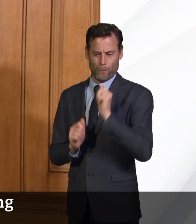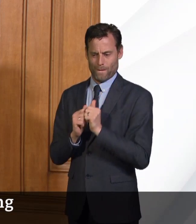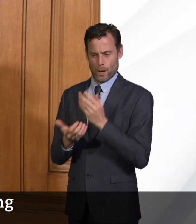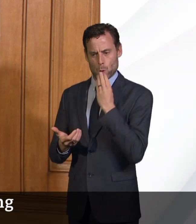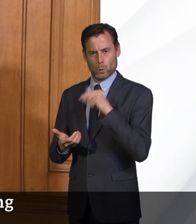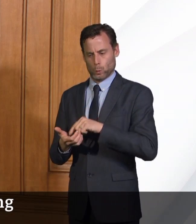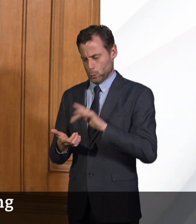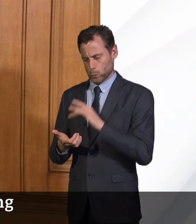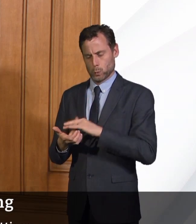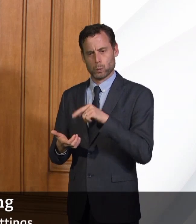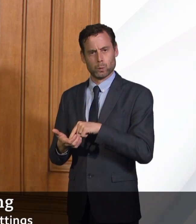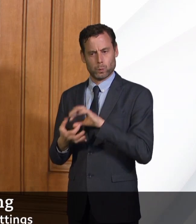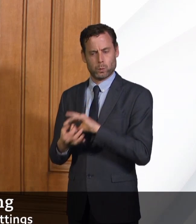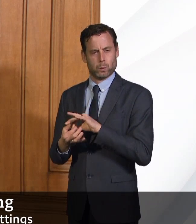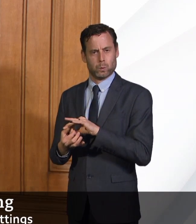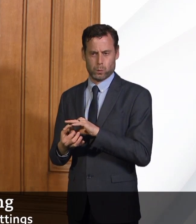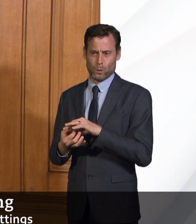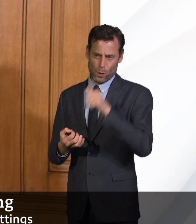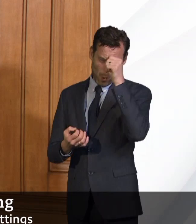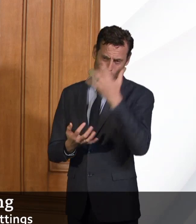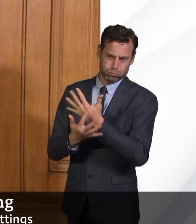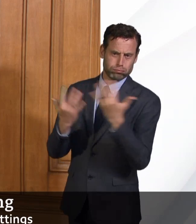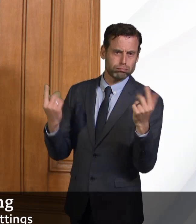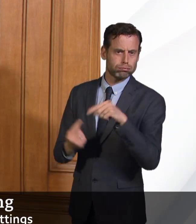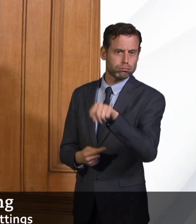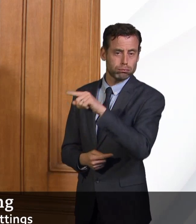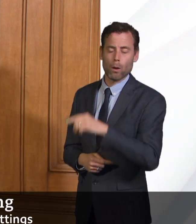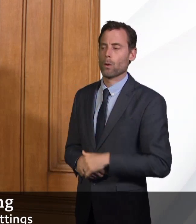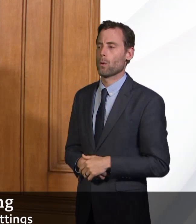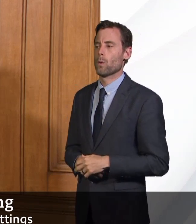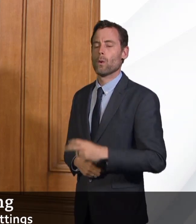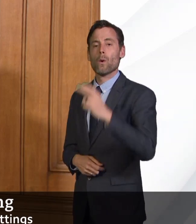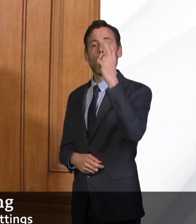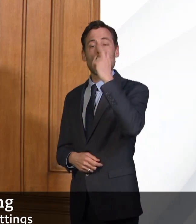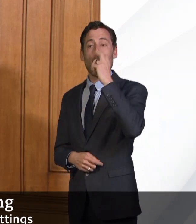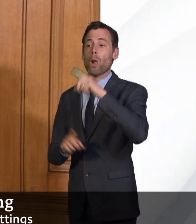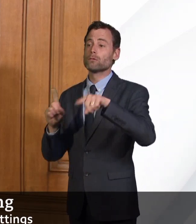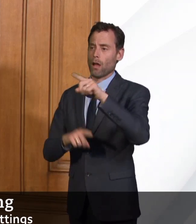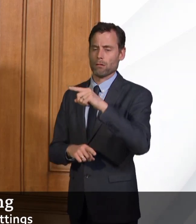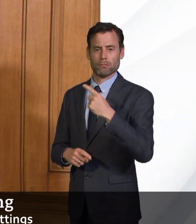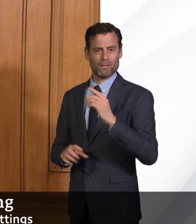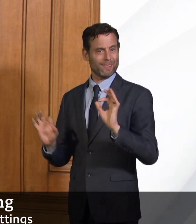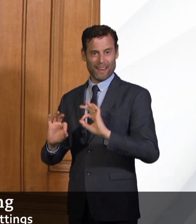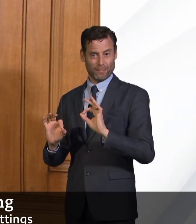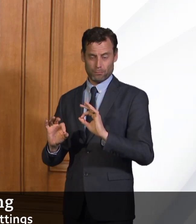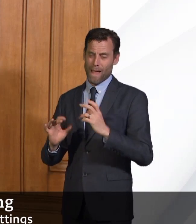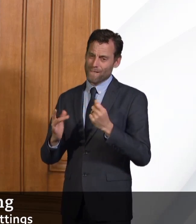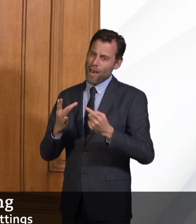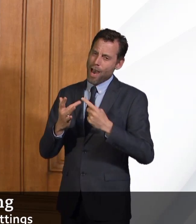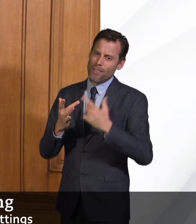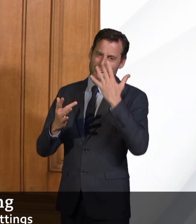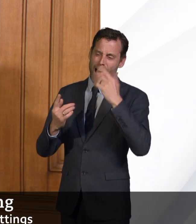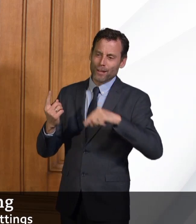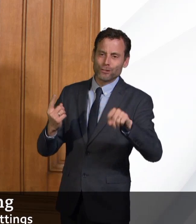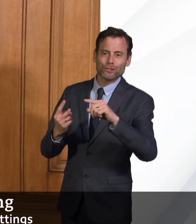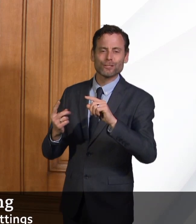older generation do indeed use this technology. And of course, the older generation are not the only people in society who may not have